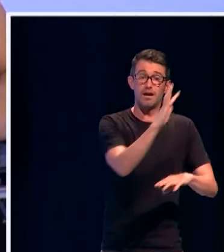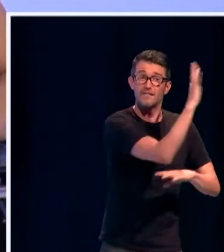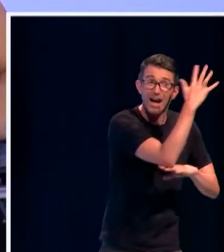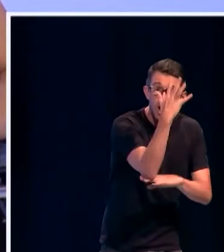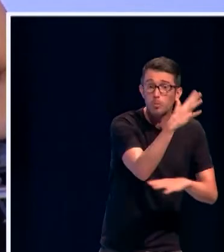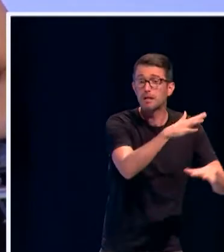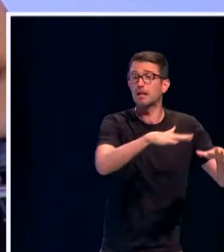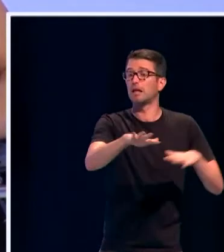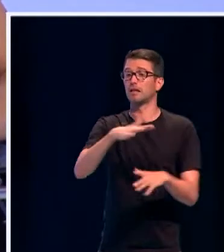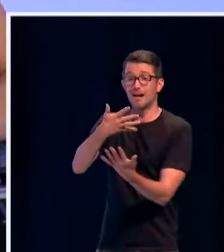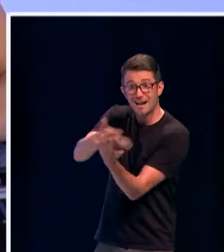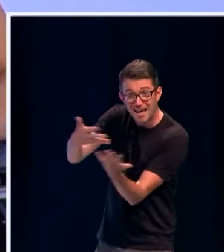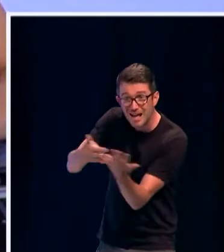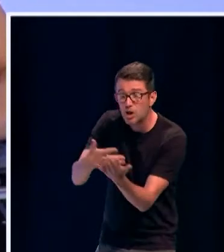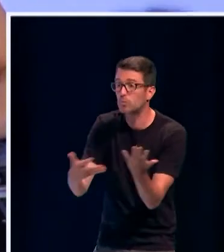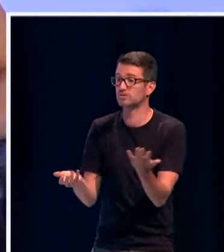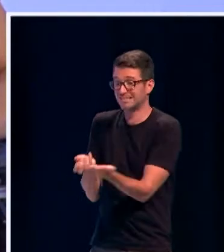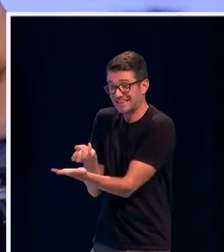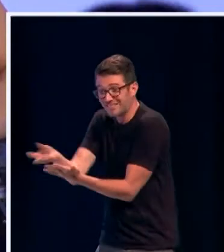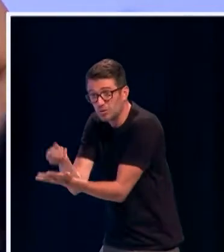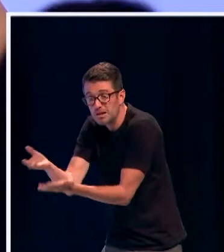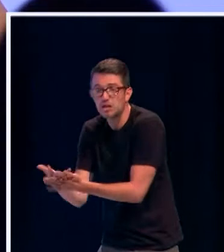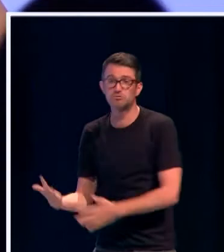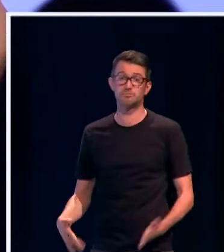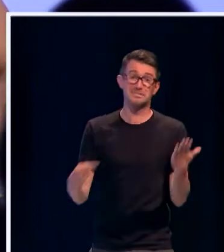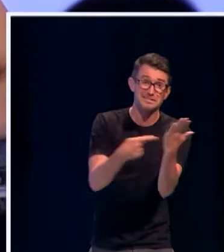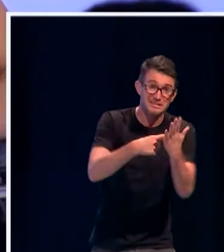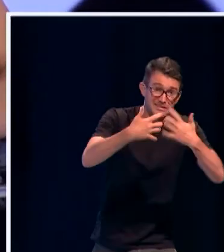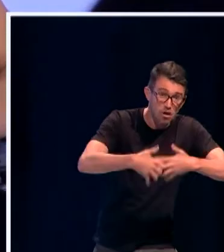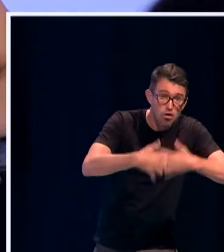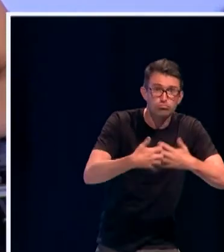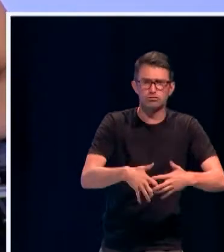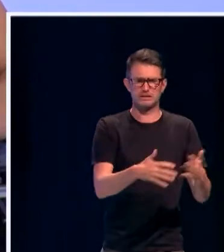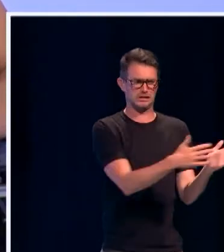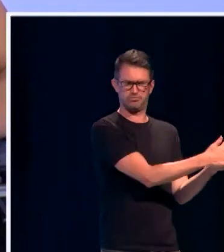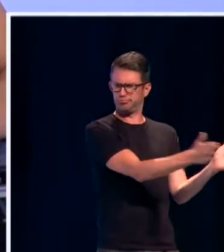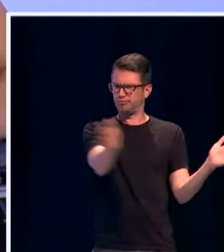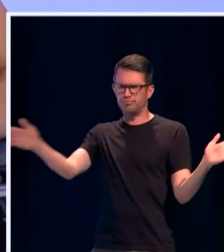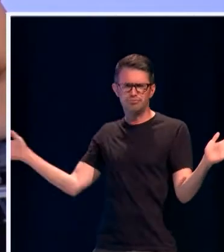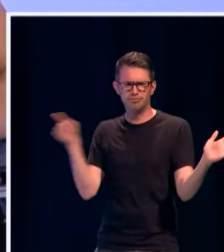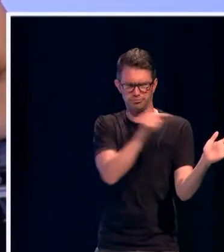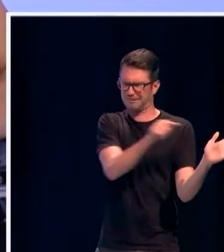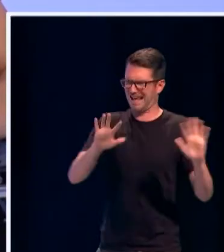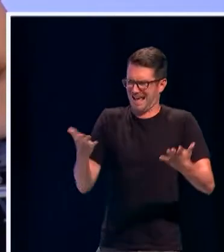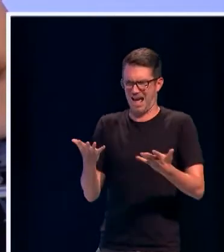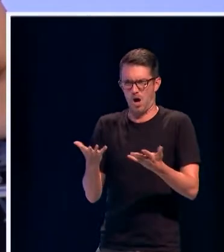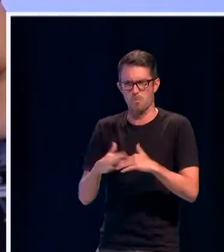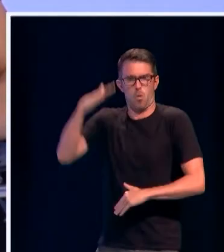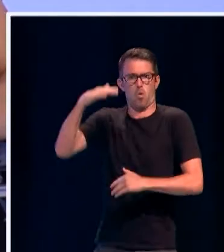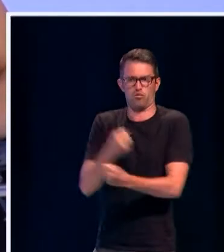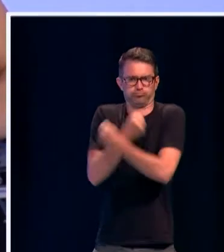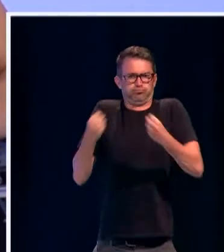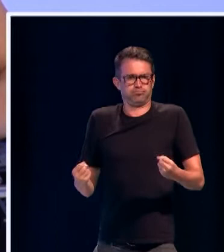information, equipment, personalized assistance and support, and access to all aspects of mainstream